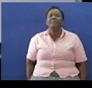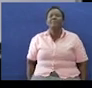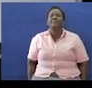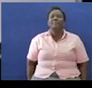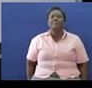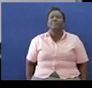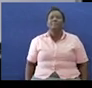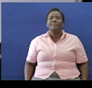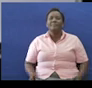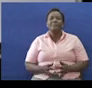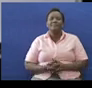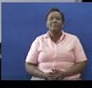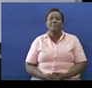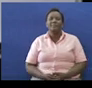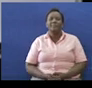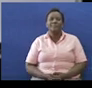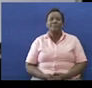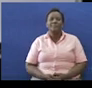vegetation